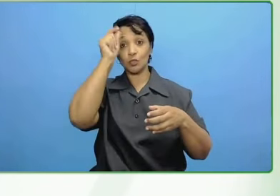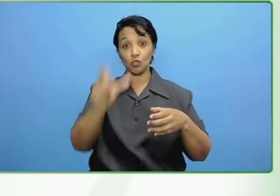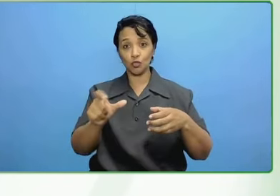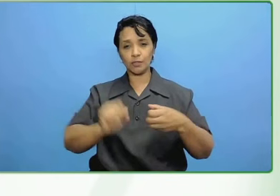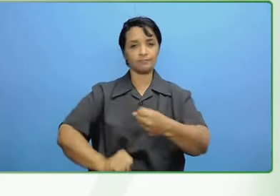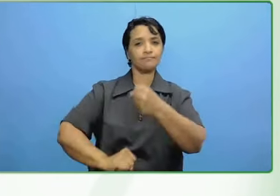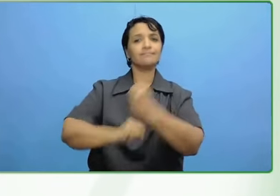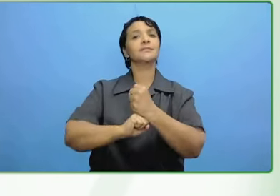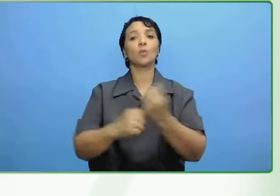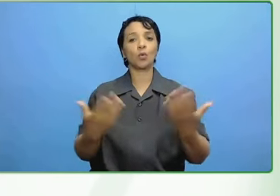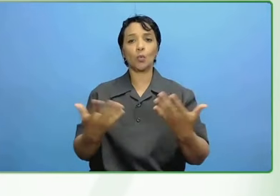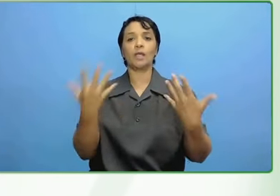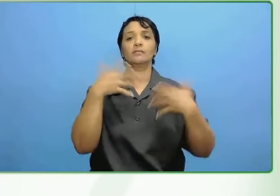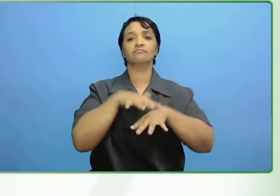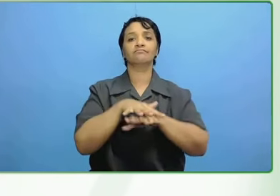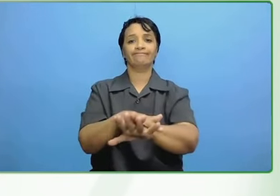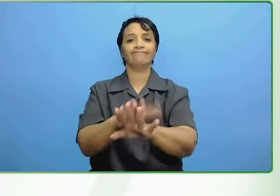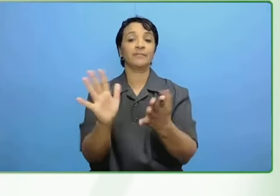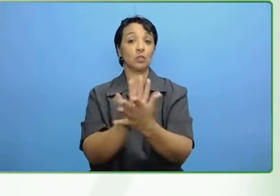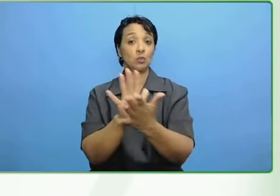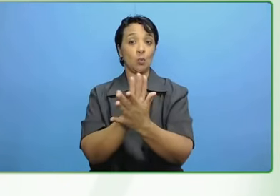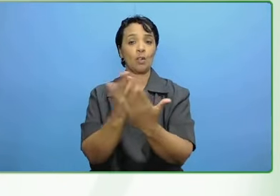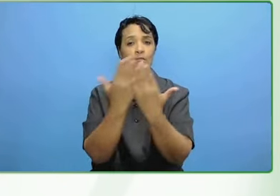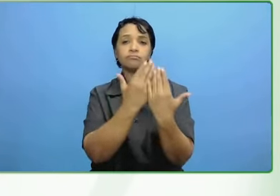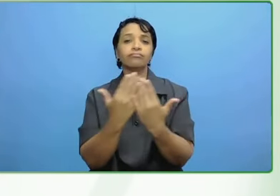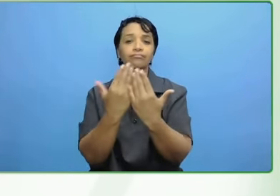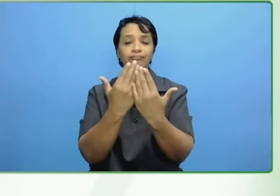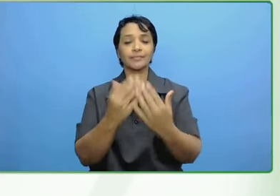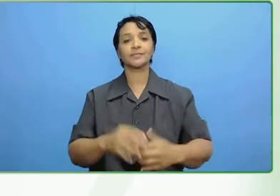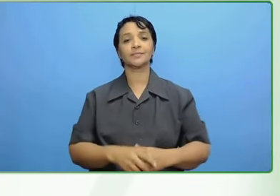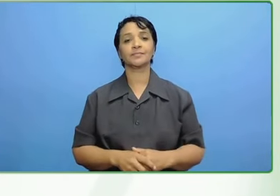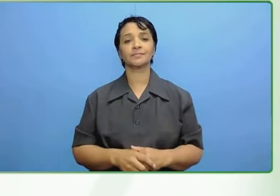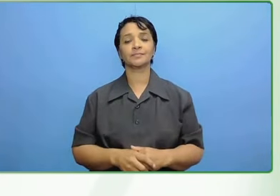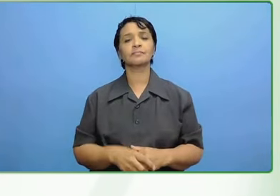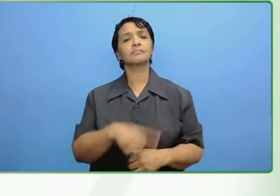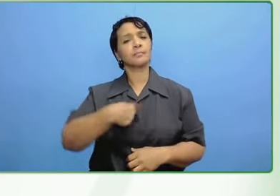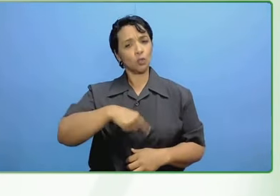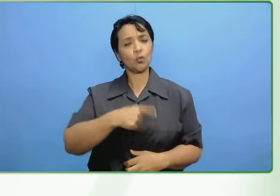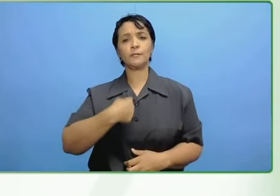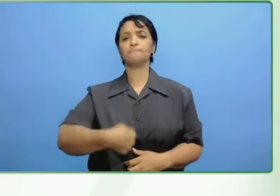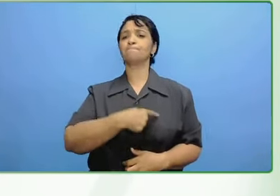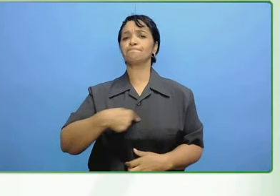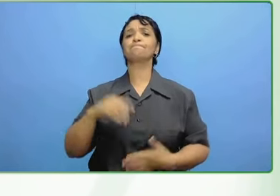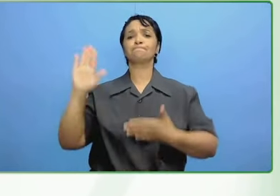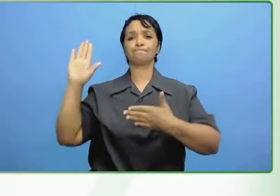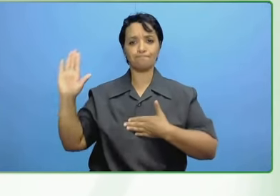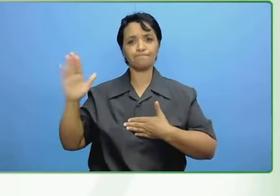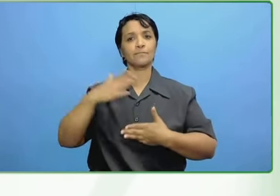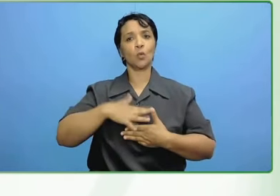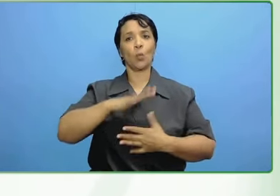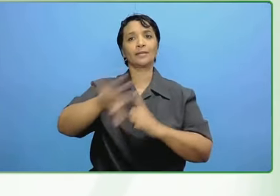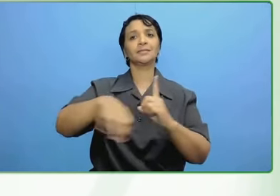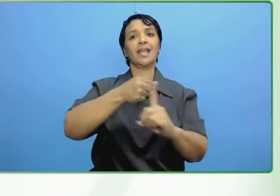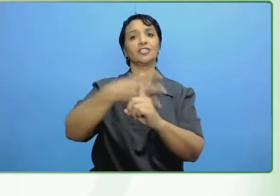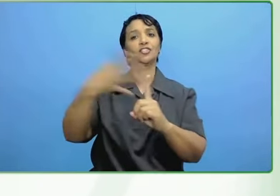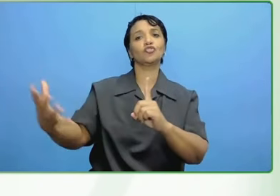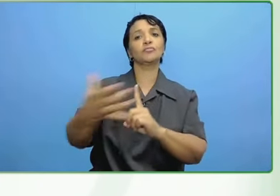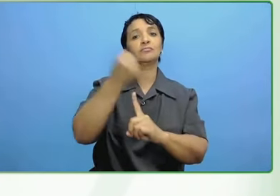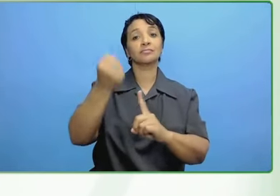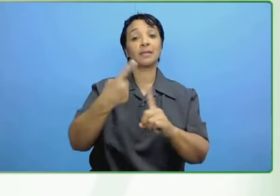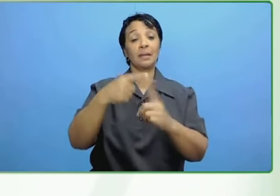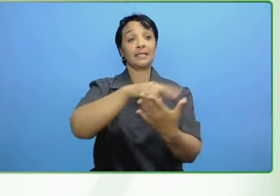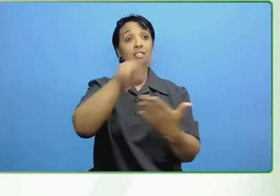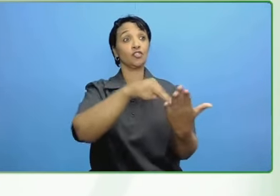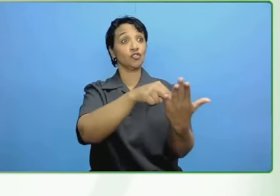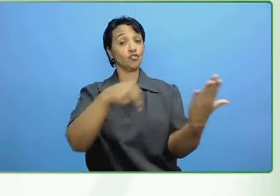schools. Singapore remains committed to achieving the Sustainable Development Goals and implementing the CRPD in our local